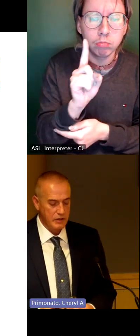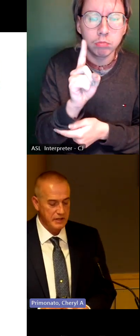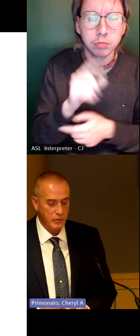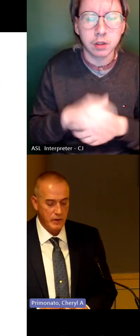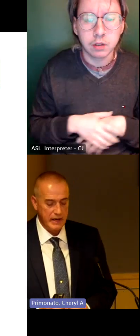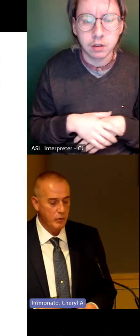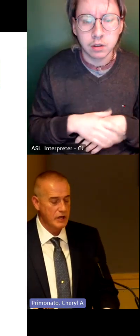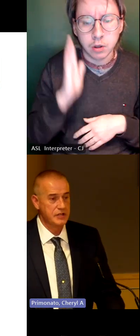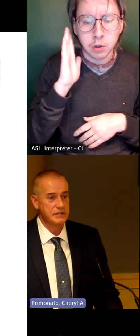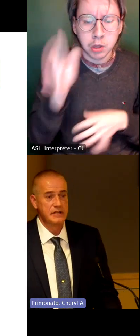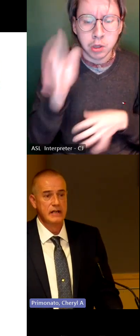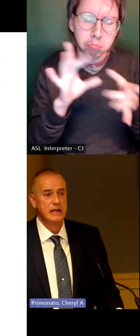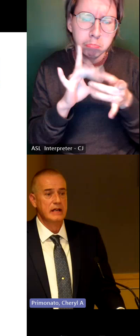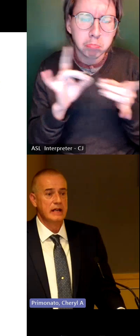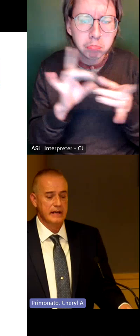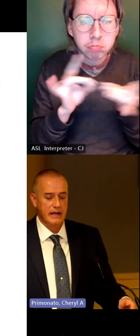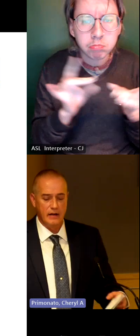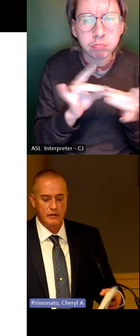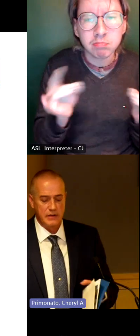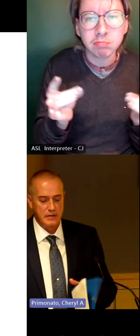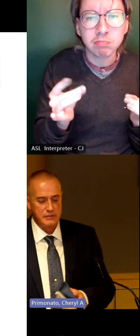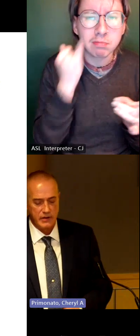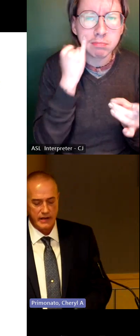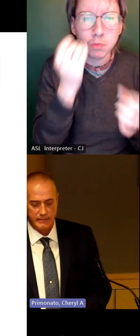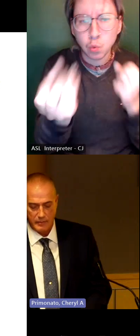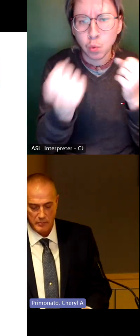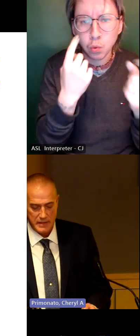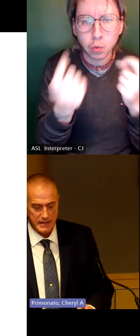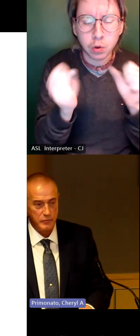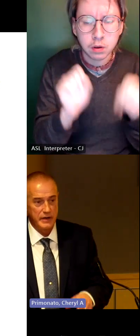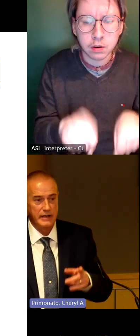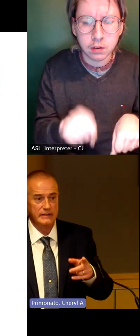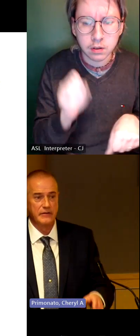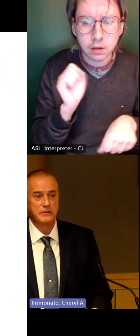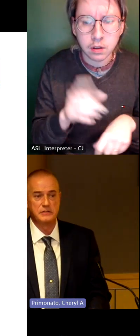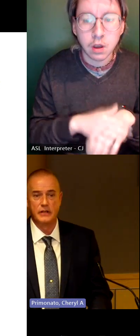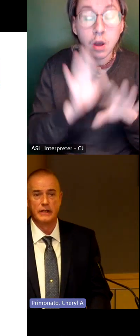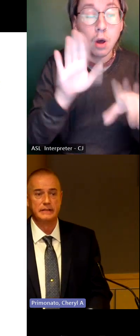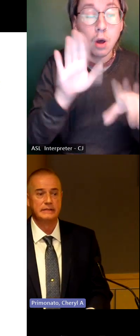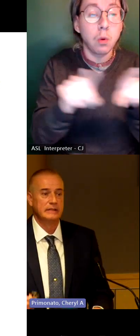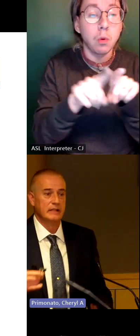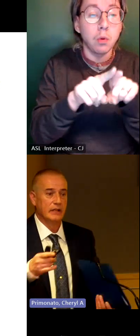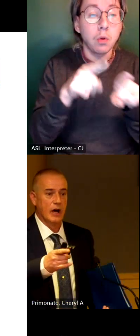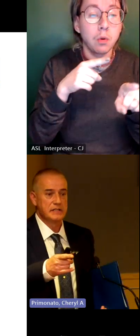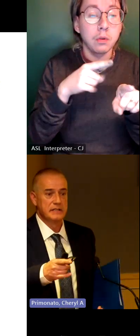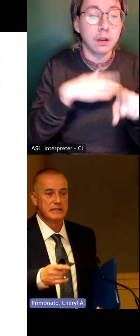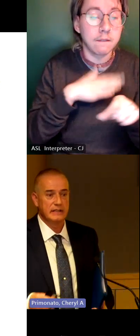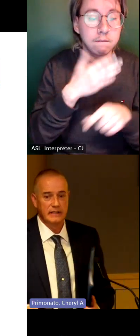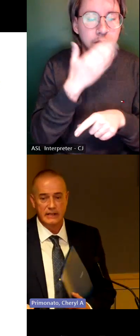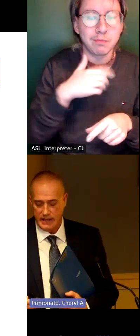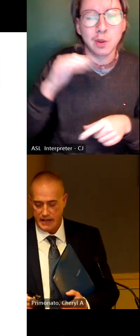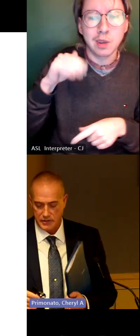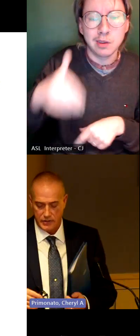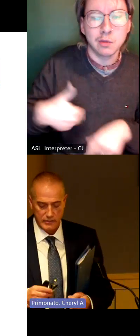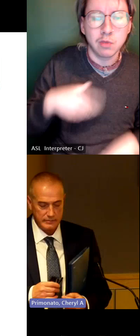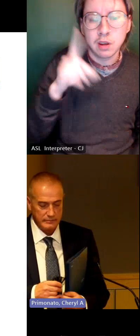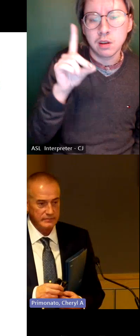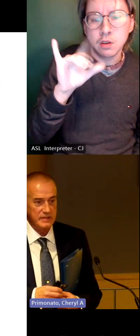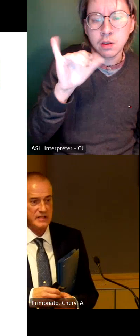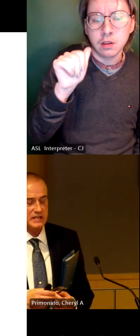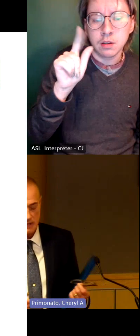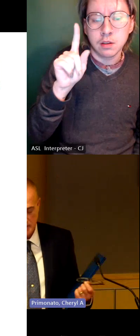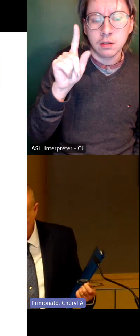Closing remarks and any questions. And also, I'm sorry, I'm remiss. I wanted to introduce Dylan Lawson. He's